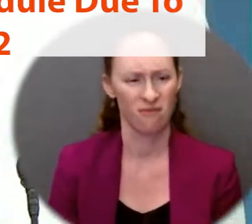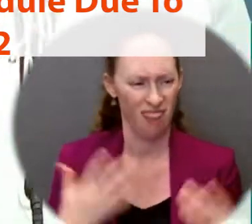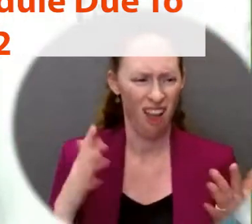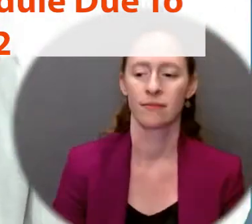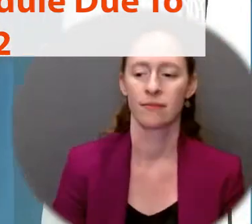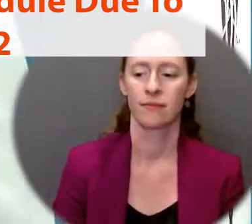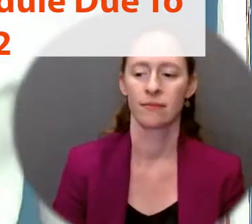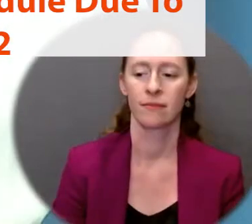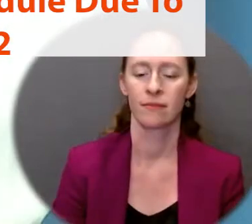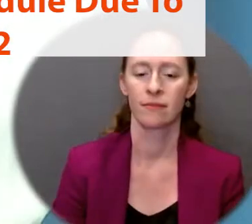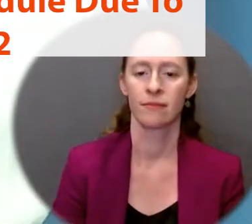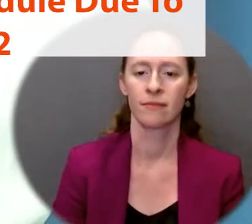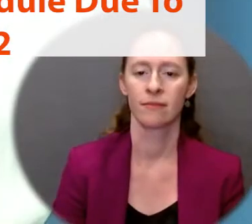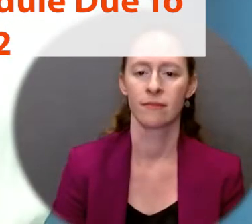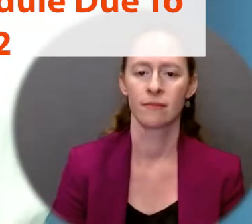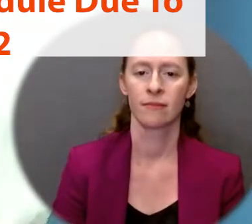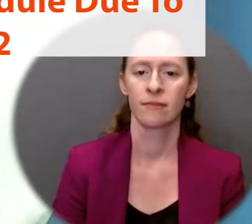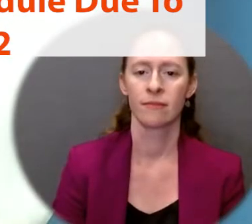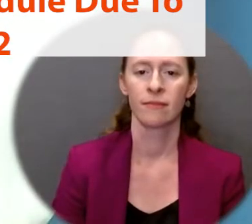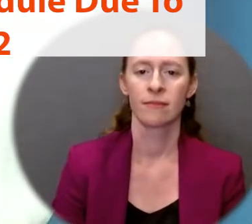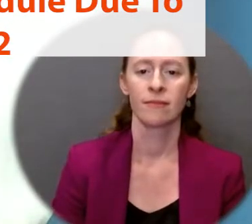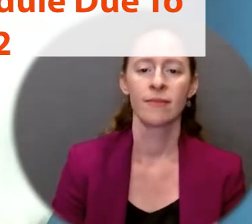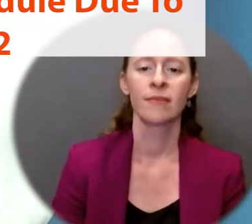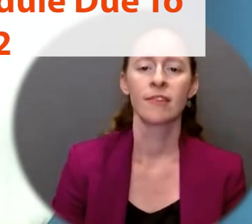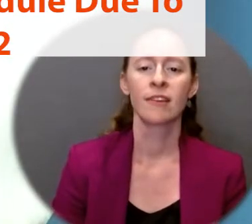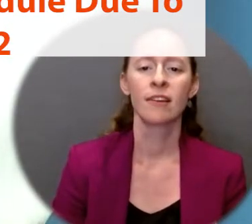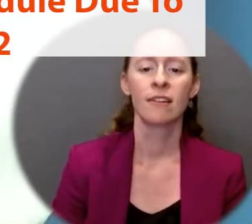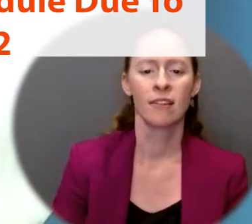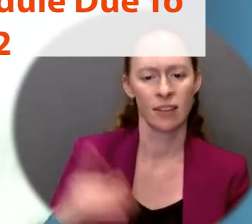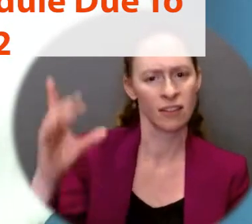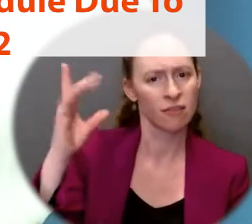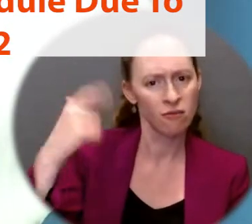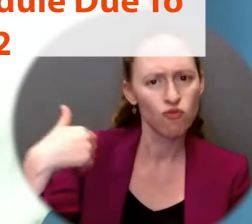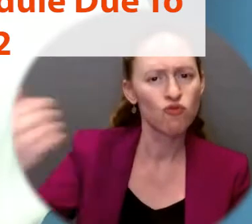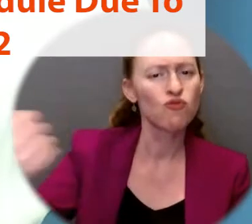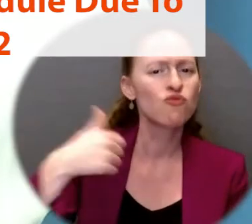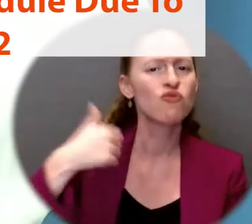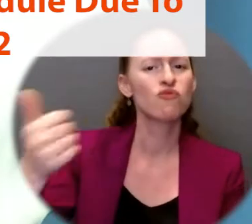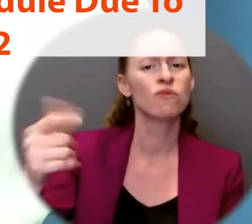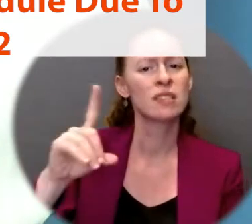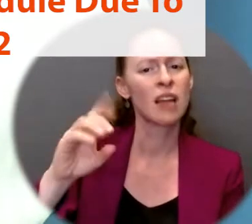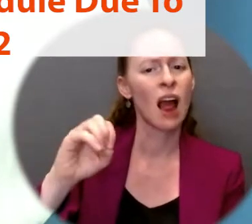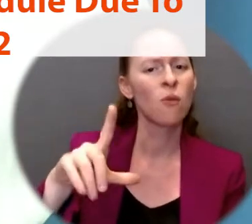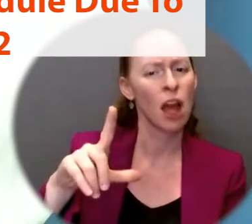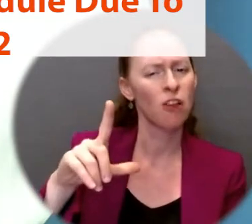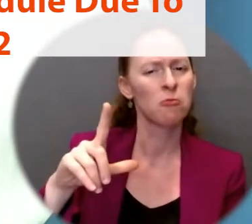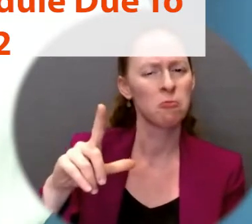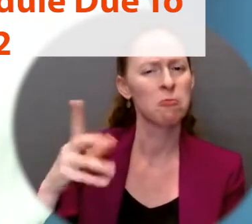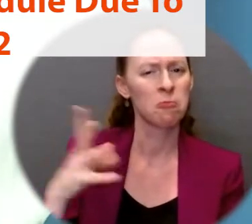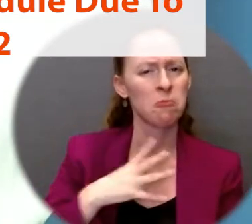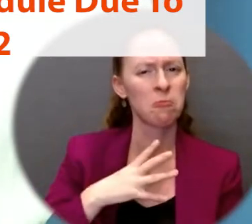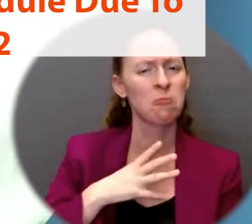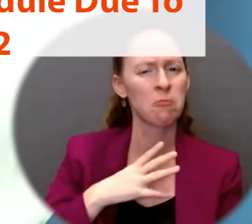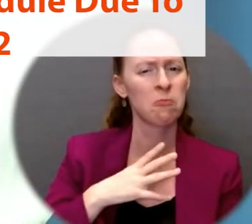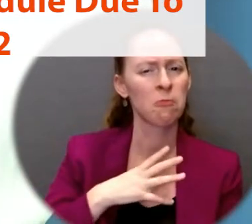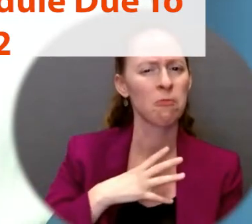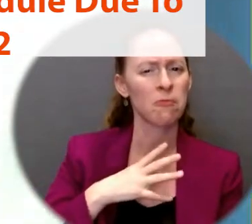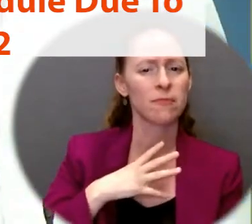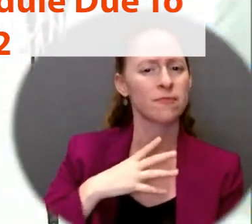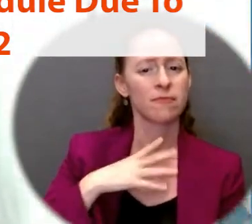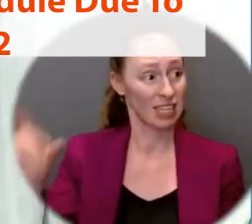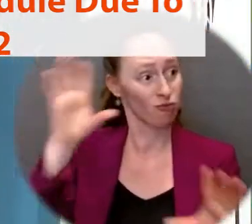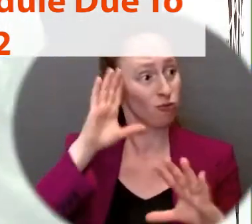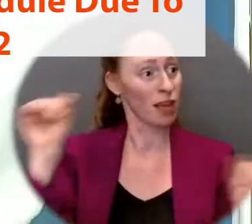with his family. As it relates to trips that he's made to Delaware, look, the way we see that is the president could be